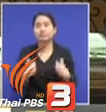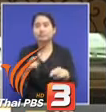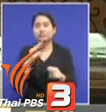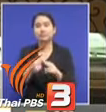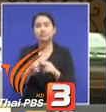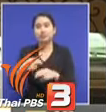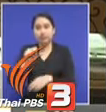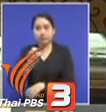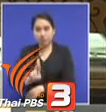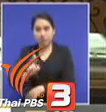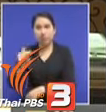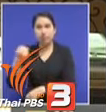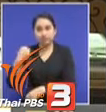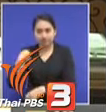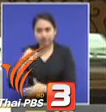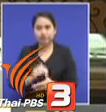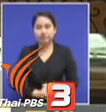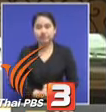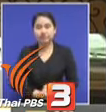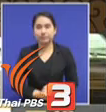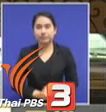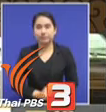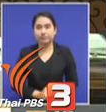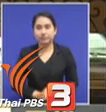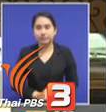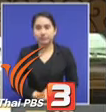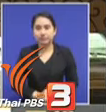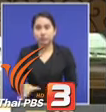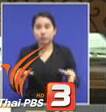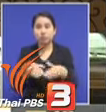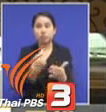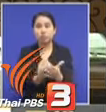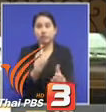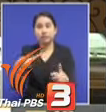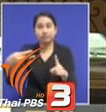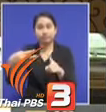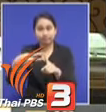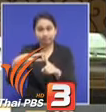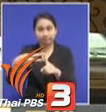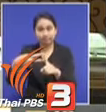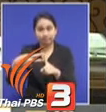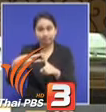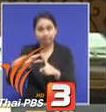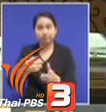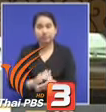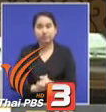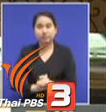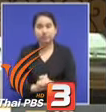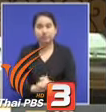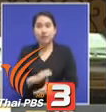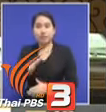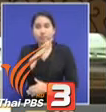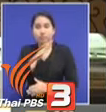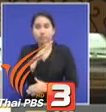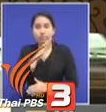So right now it's still being argued over the details of the process. And I see some MPs are